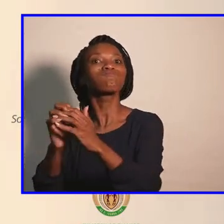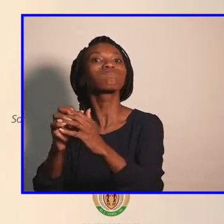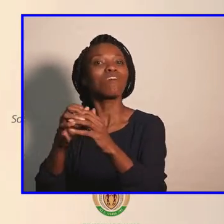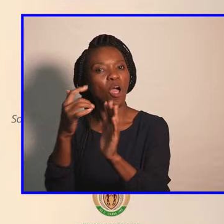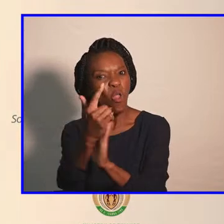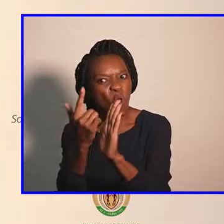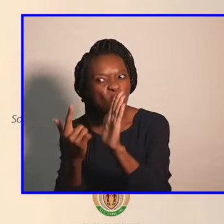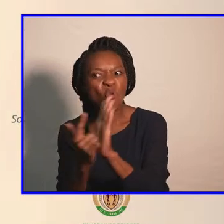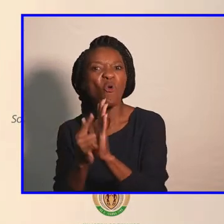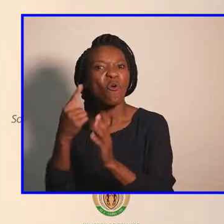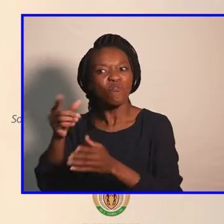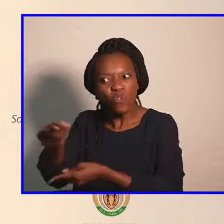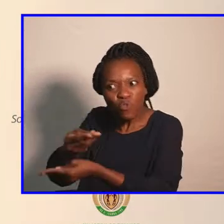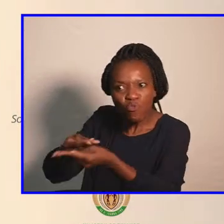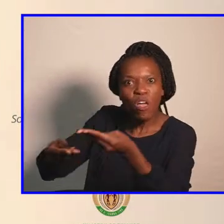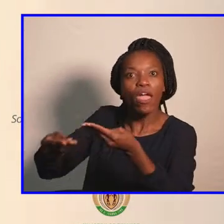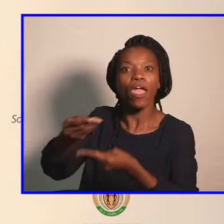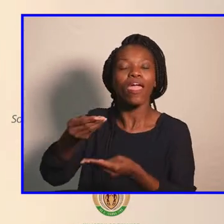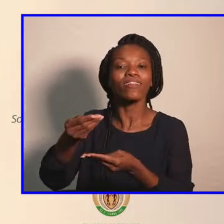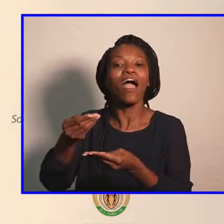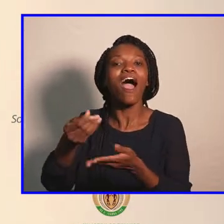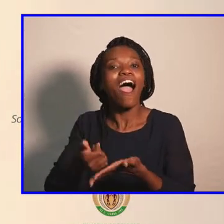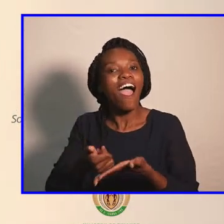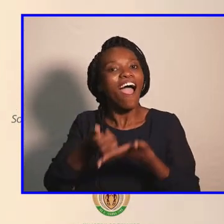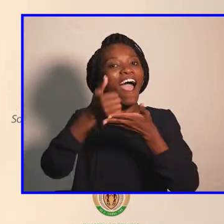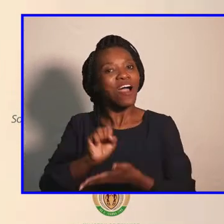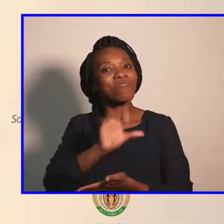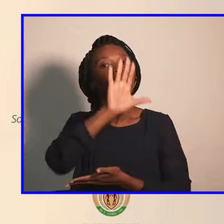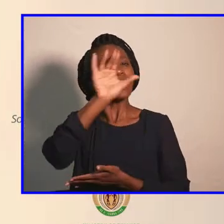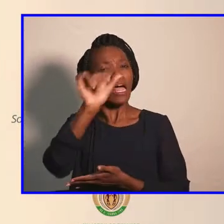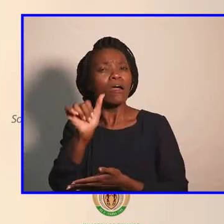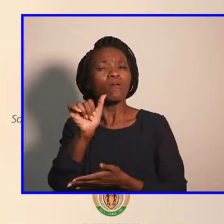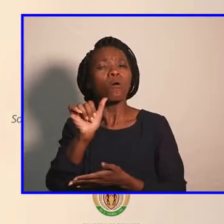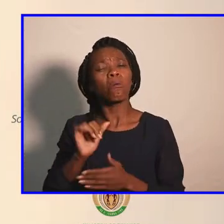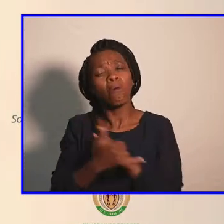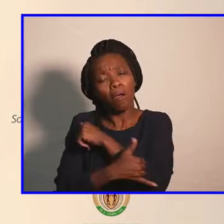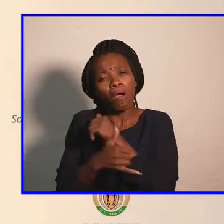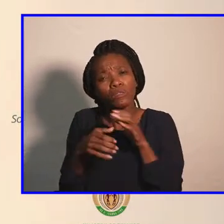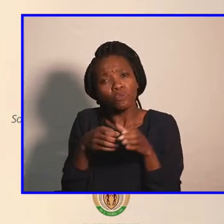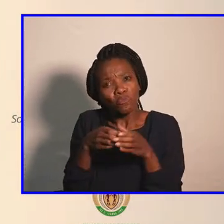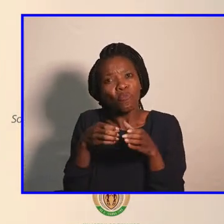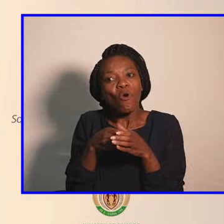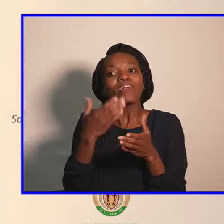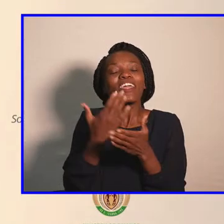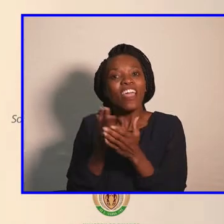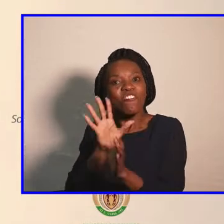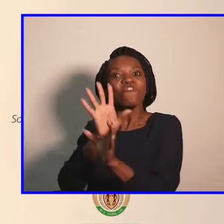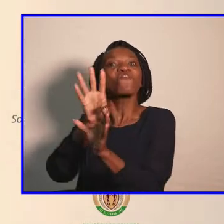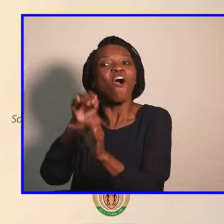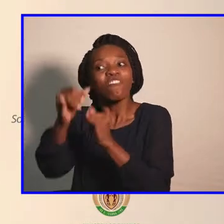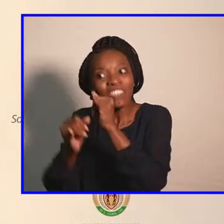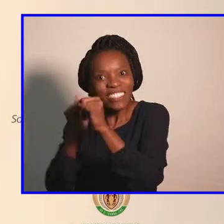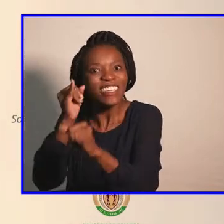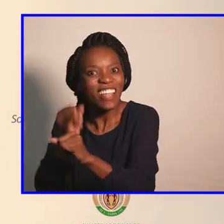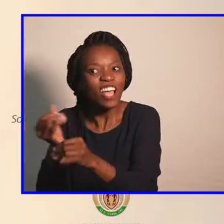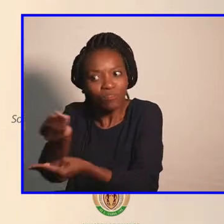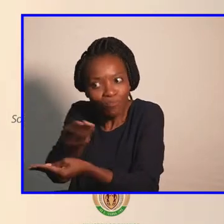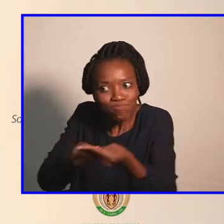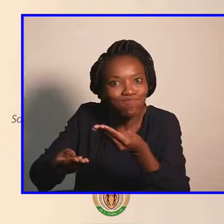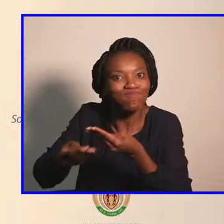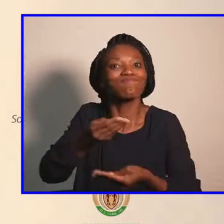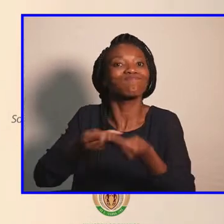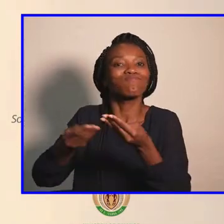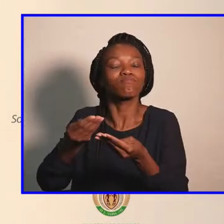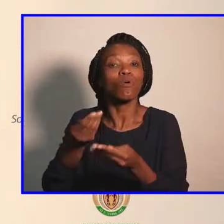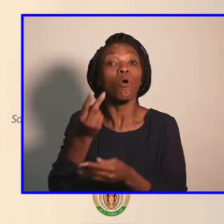but dynamic country to international trade. SARS also plays a key role in protecting